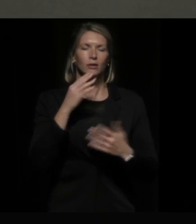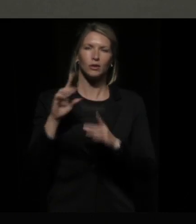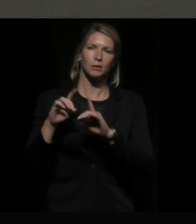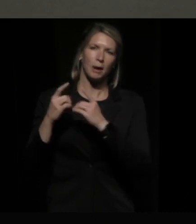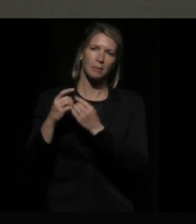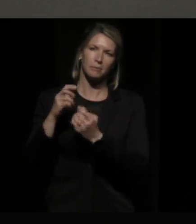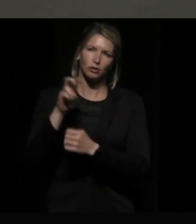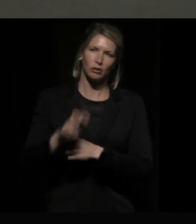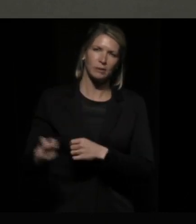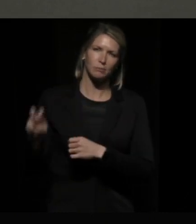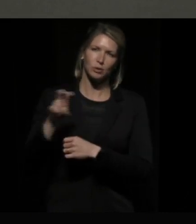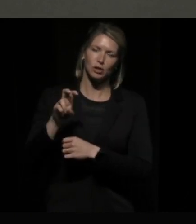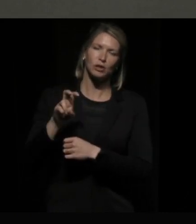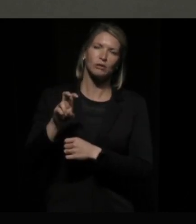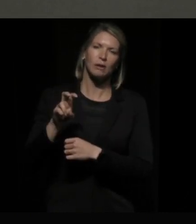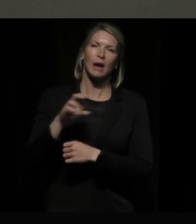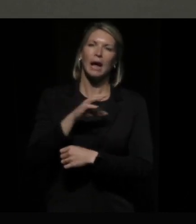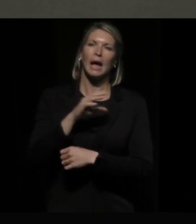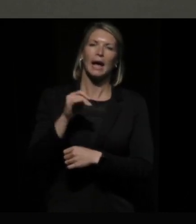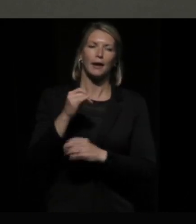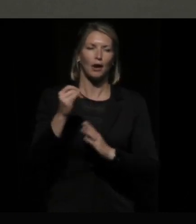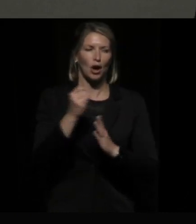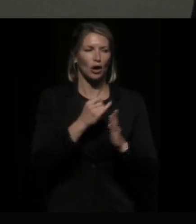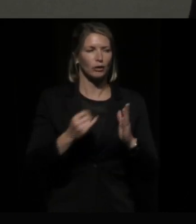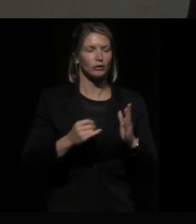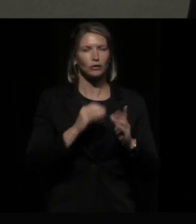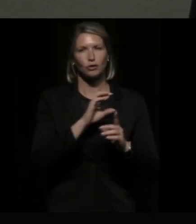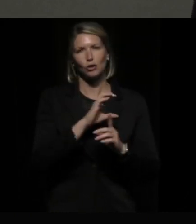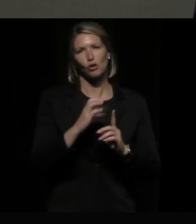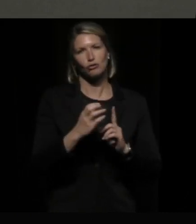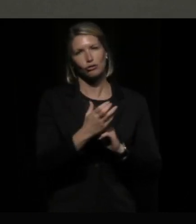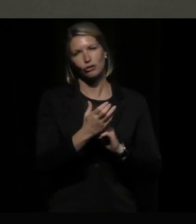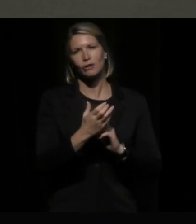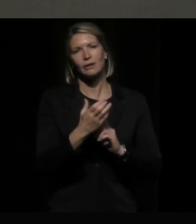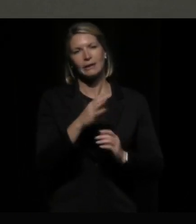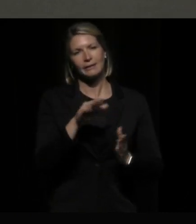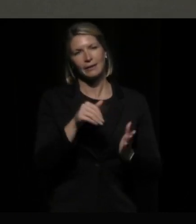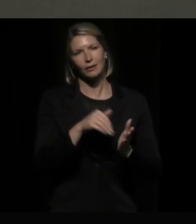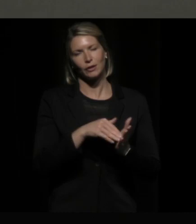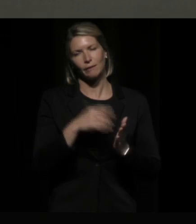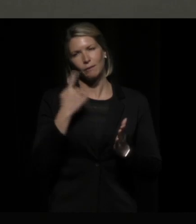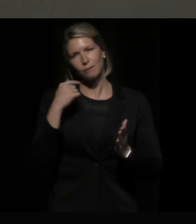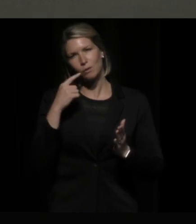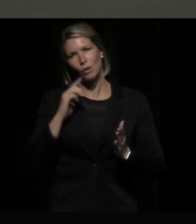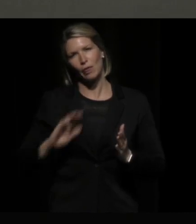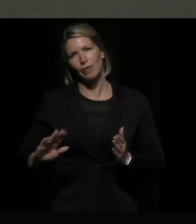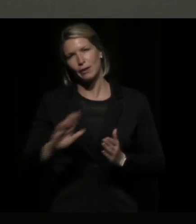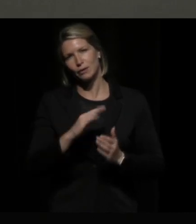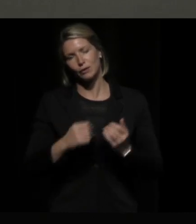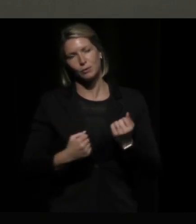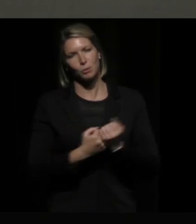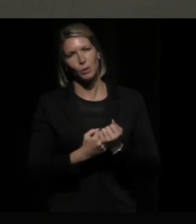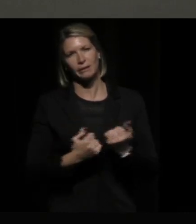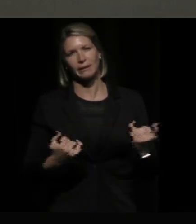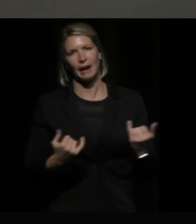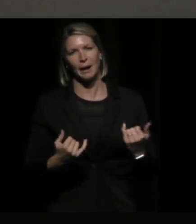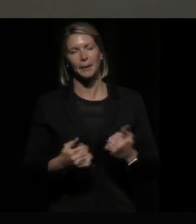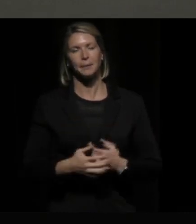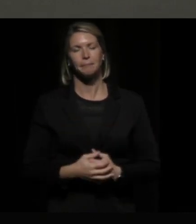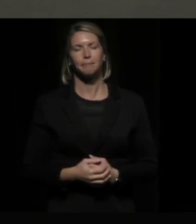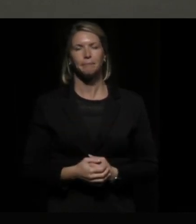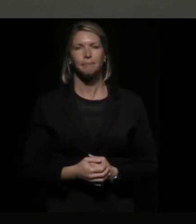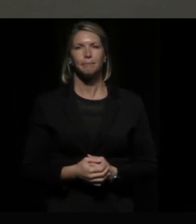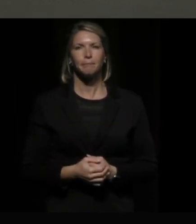and Infrastructure and the Arts and Culture Center for their support today. And last but certainly not least, we offer